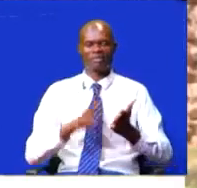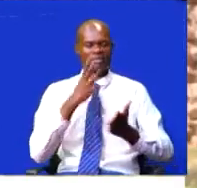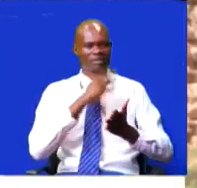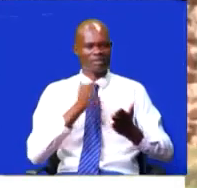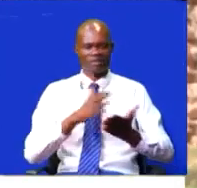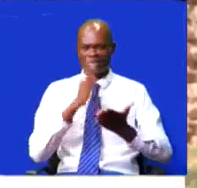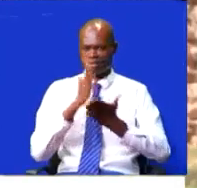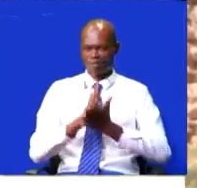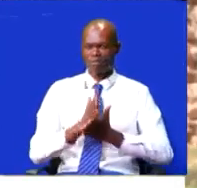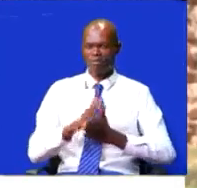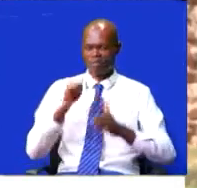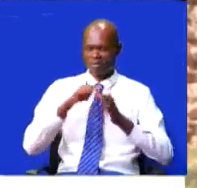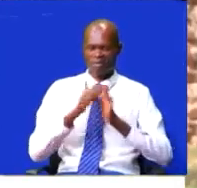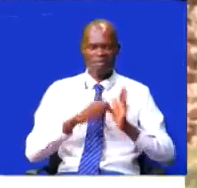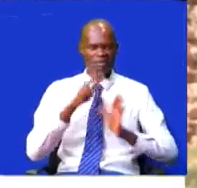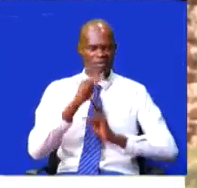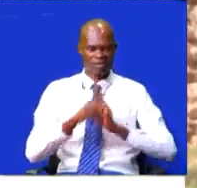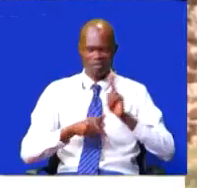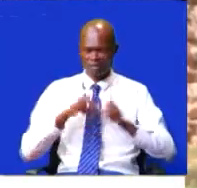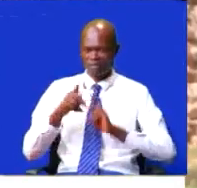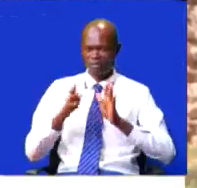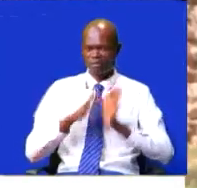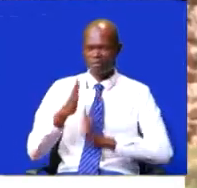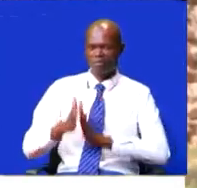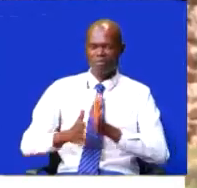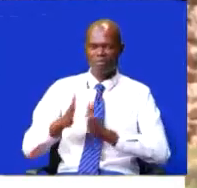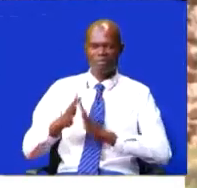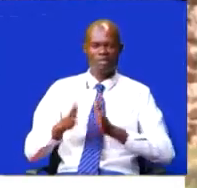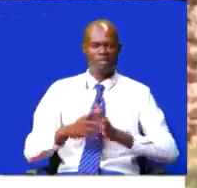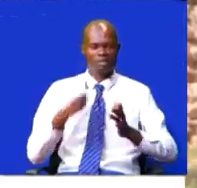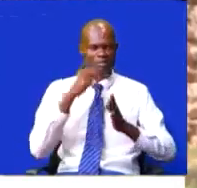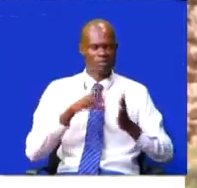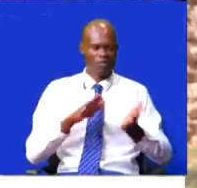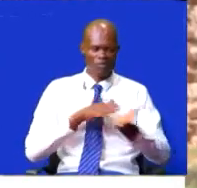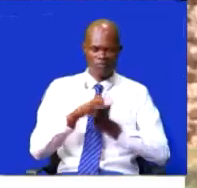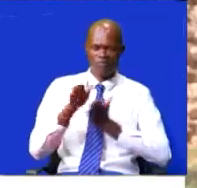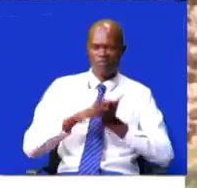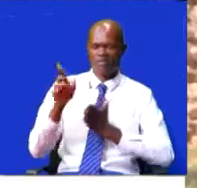already in the process of preparing the printing of these exams,